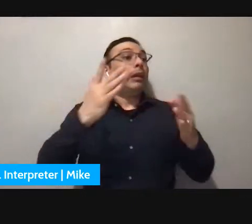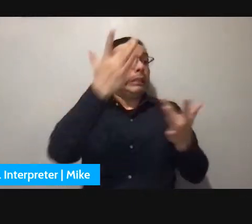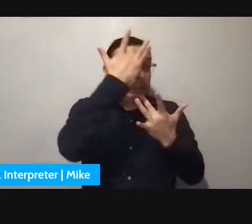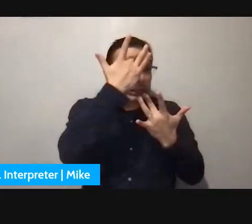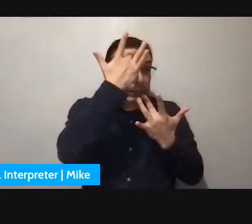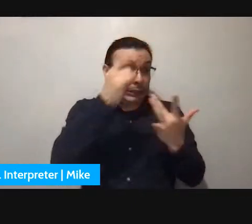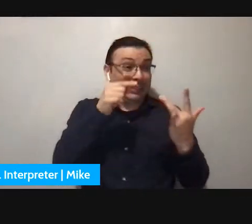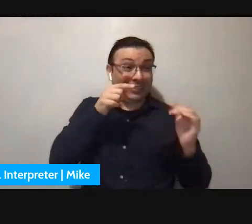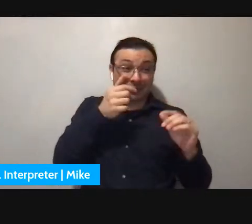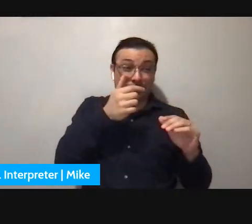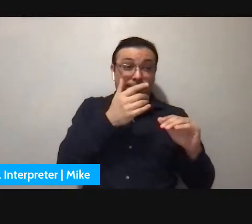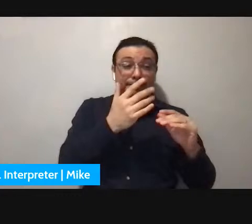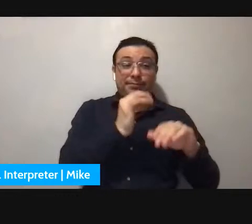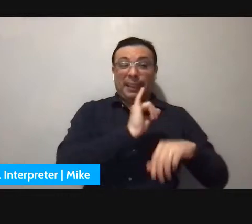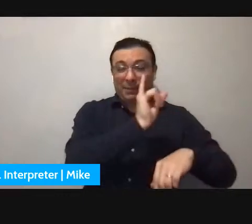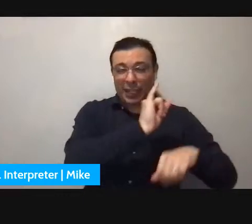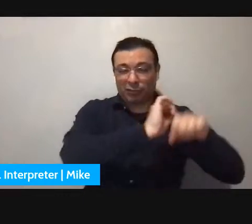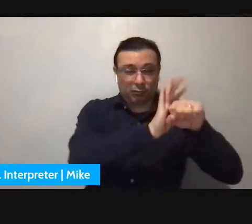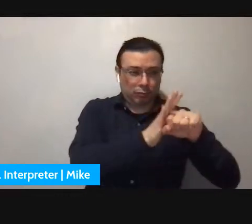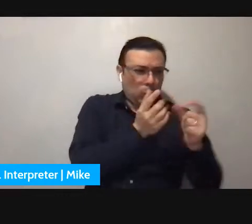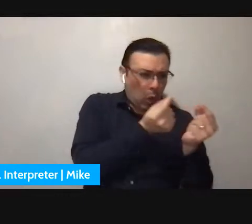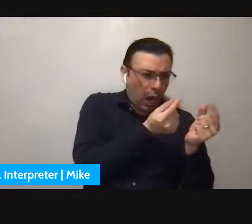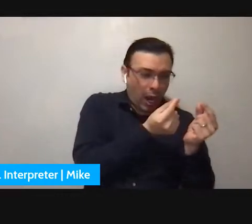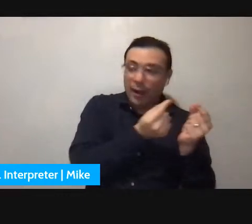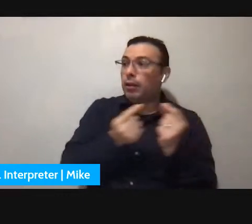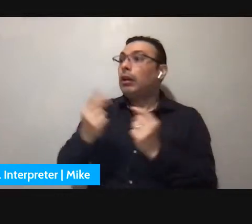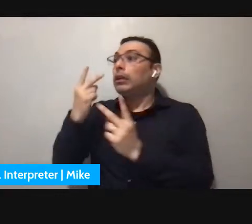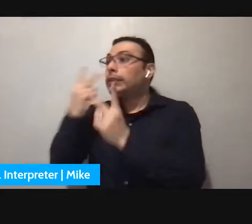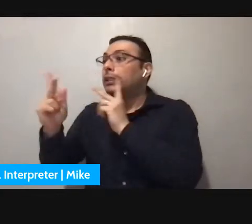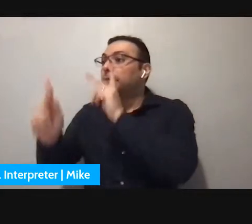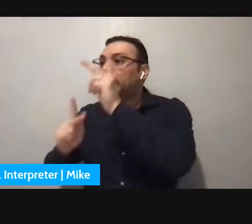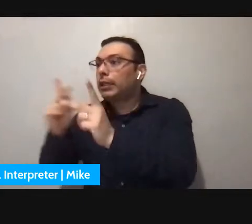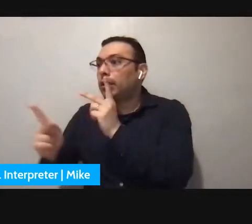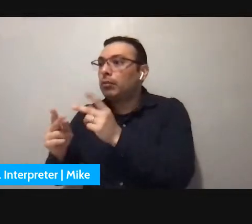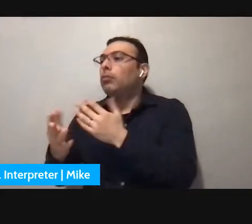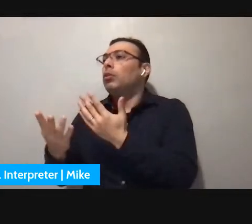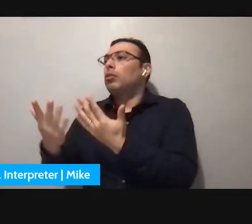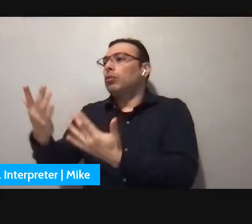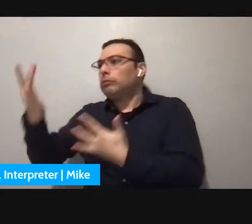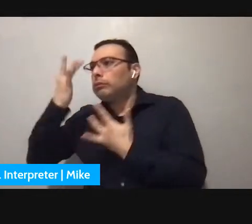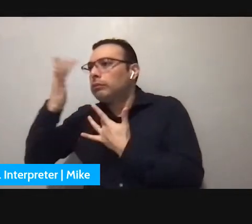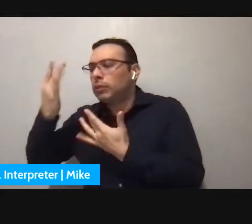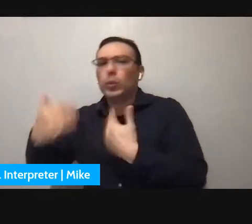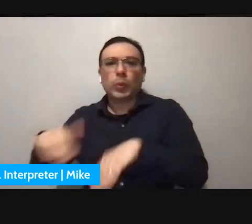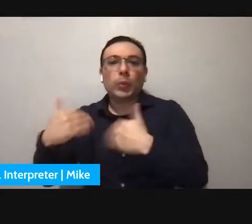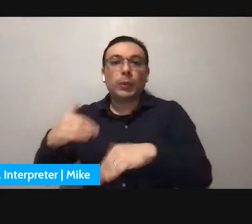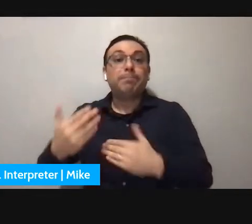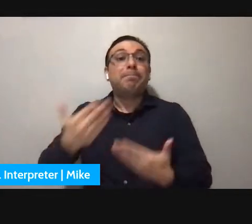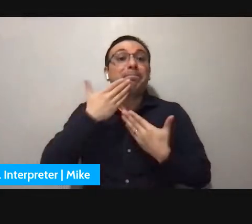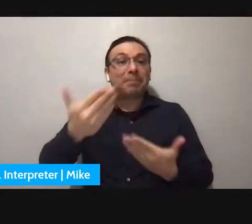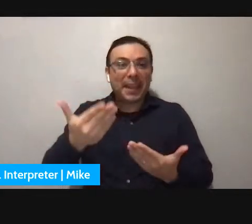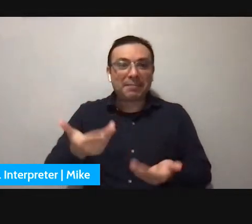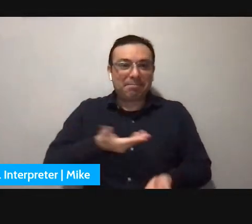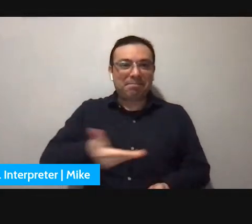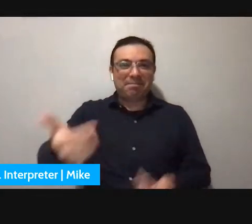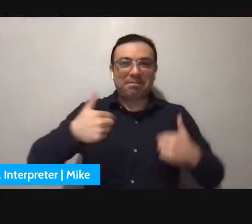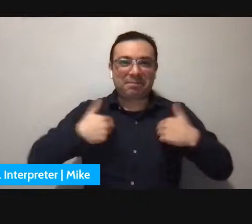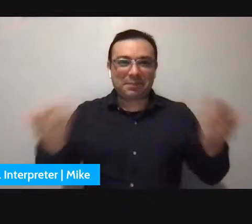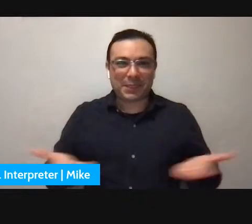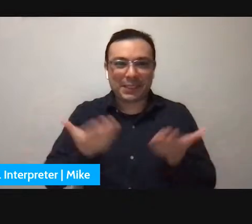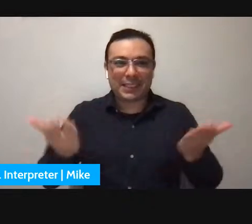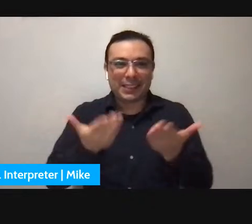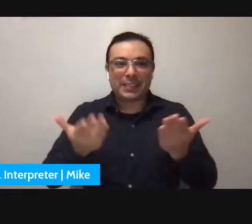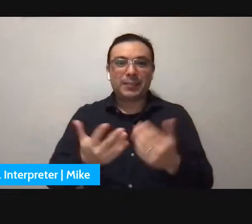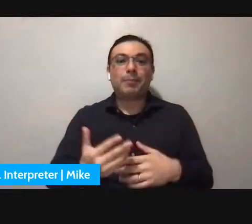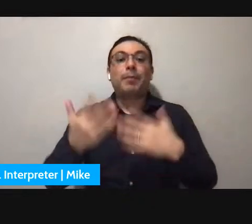with COVID-19 in the healthcare workforce. So thank you so much for having me. I did want to also just describe myself for those who